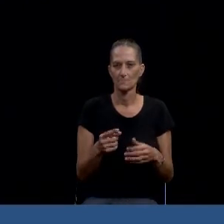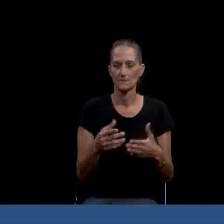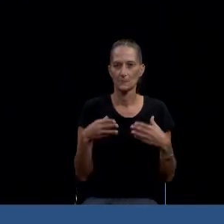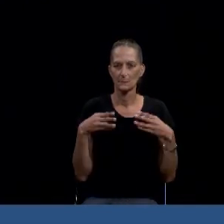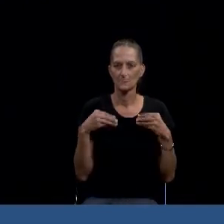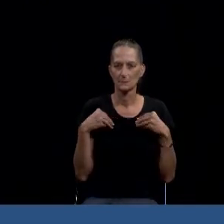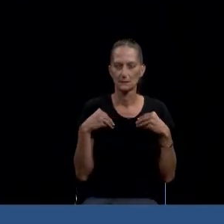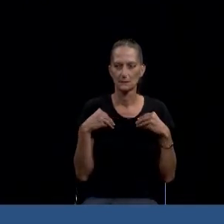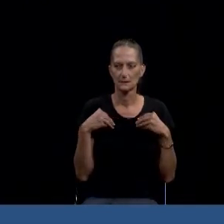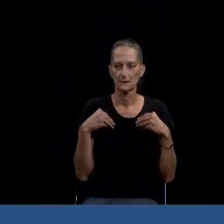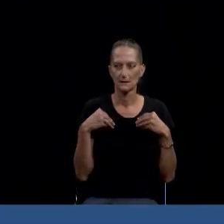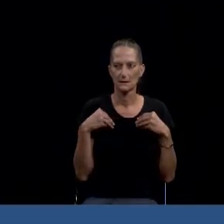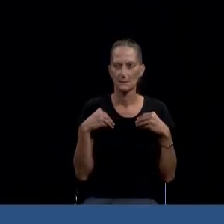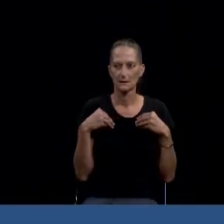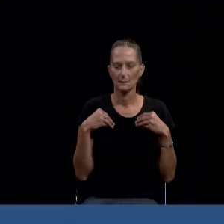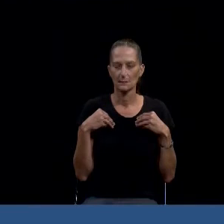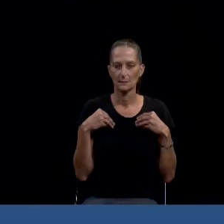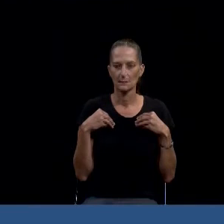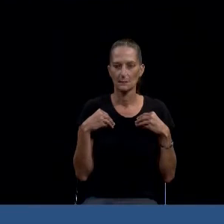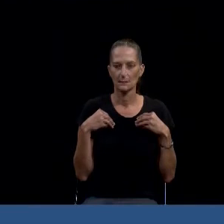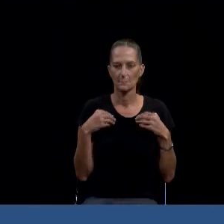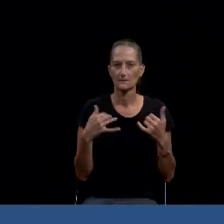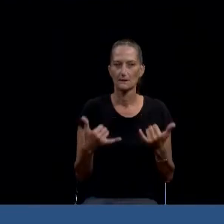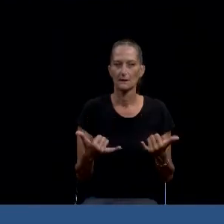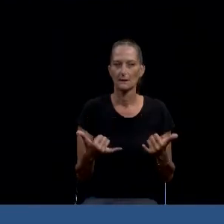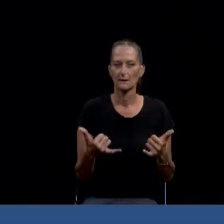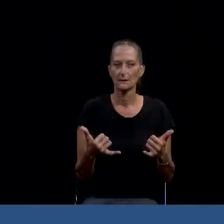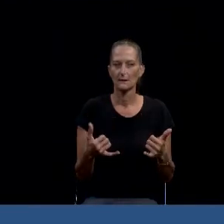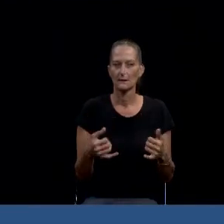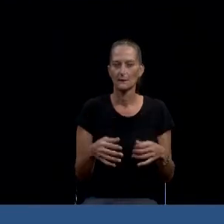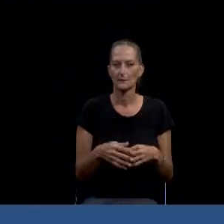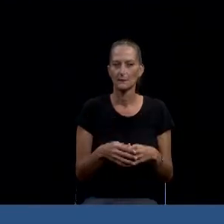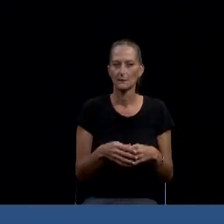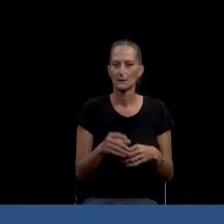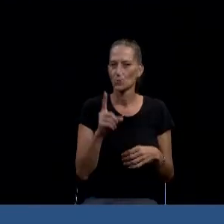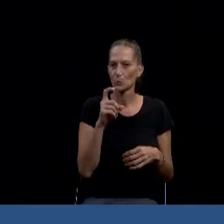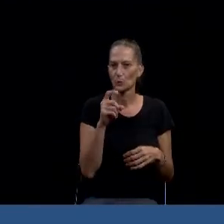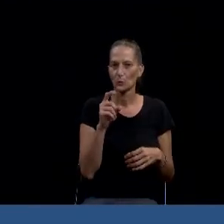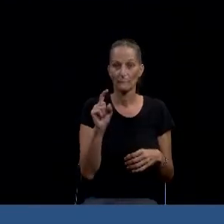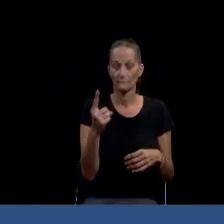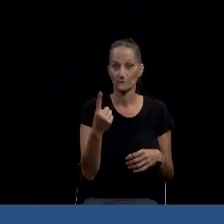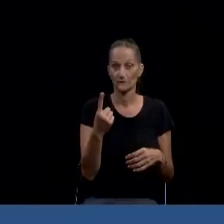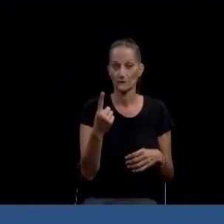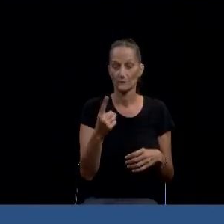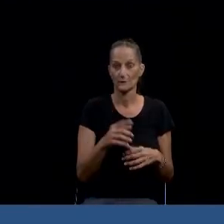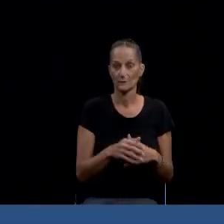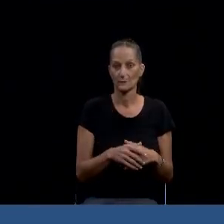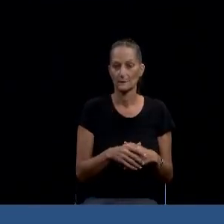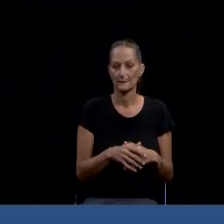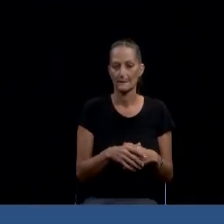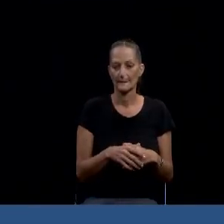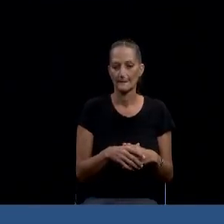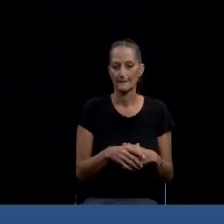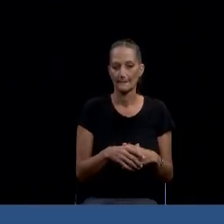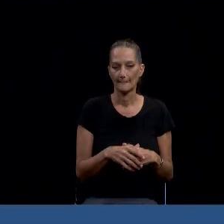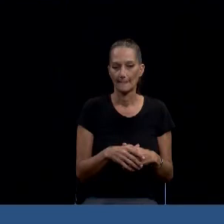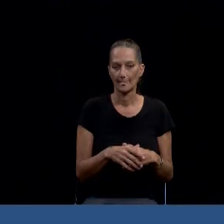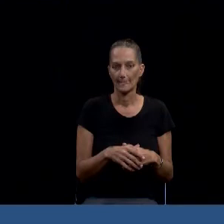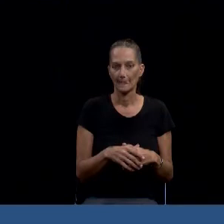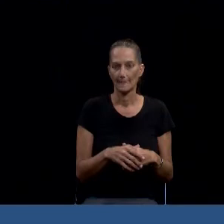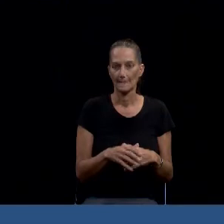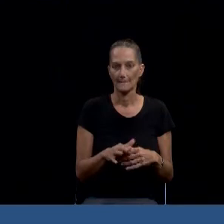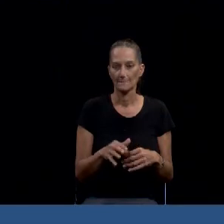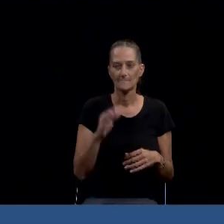of who gets to be first. I think there'll be some issues later with somebody who has been in on